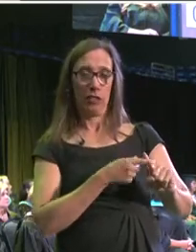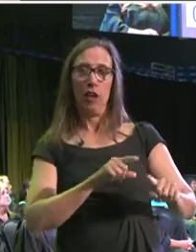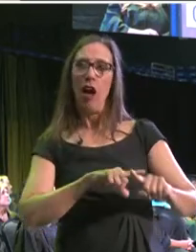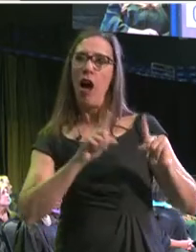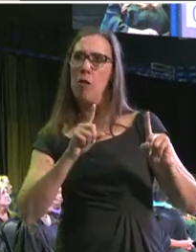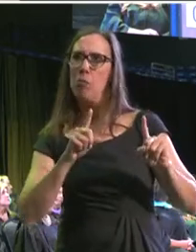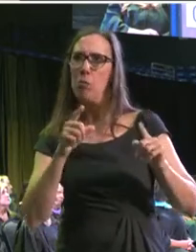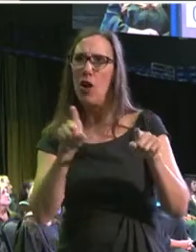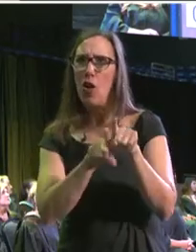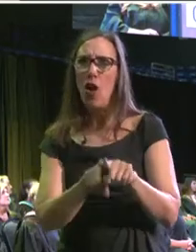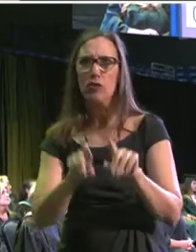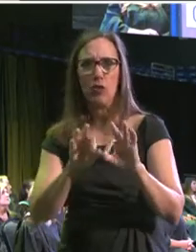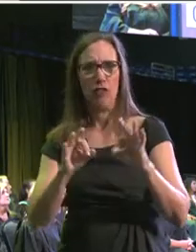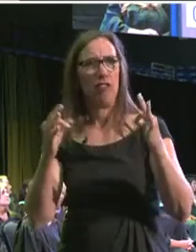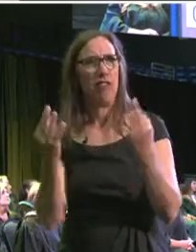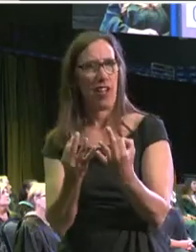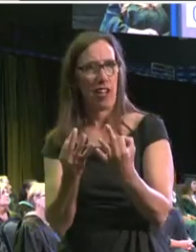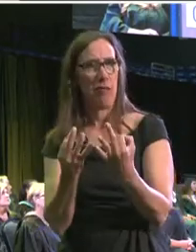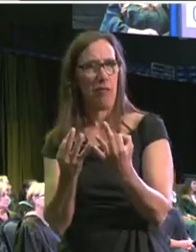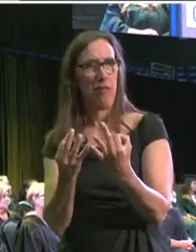also had to distance ourselves from families.